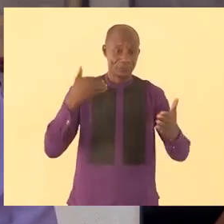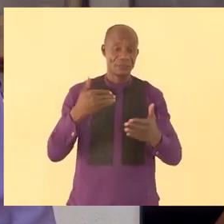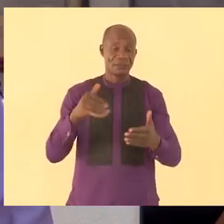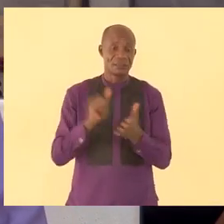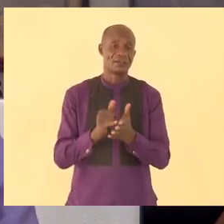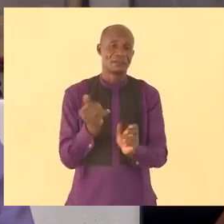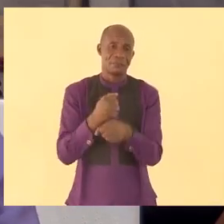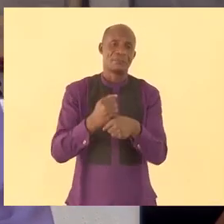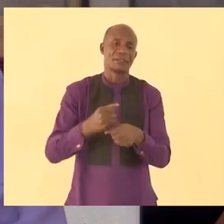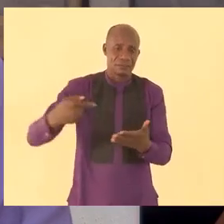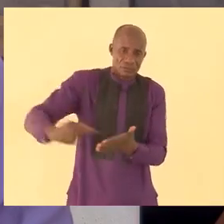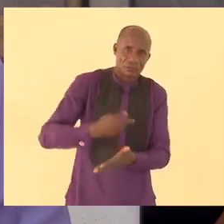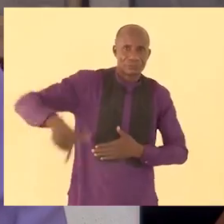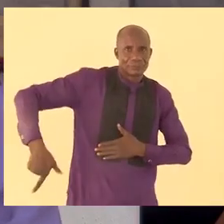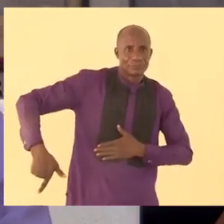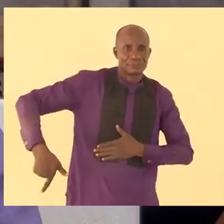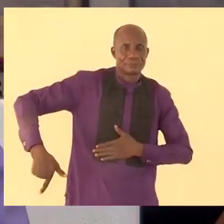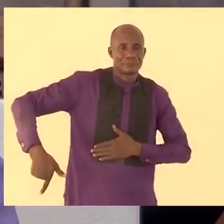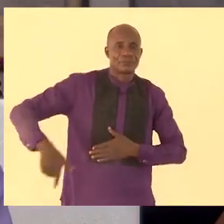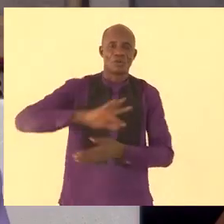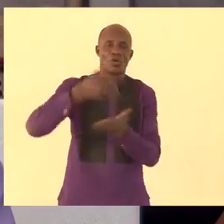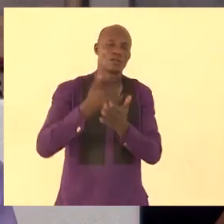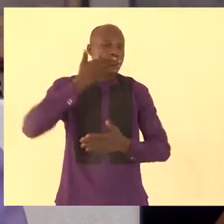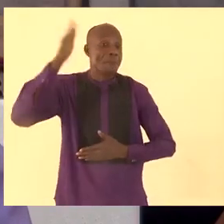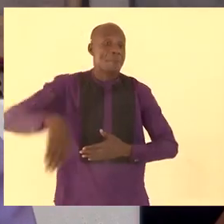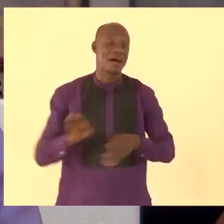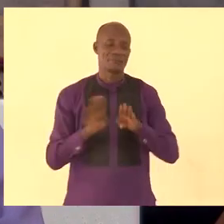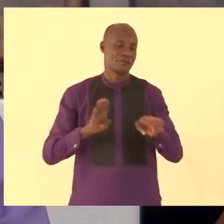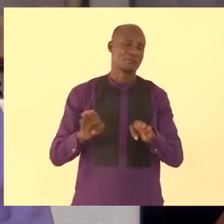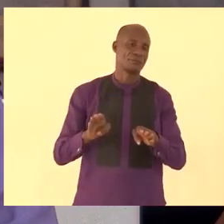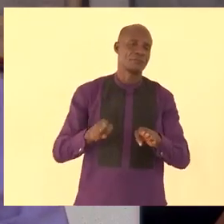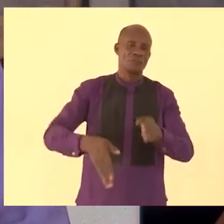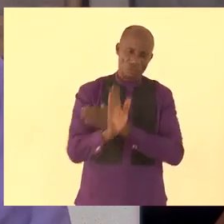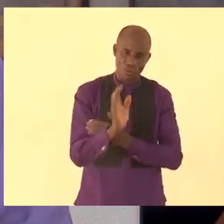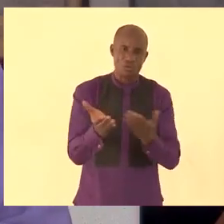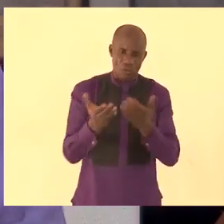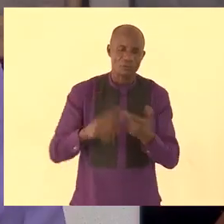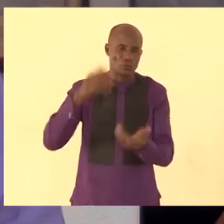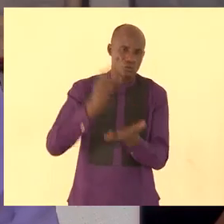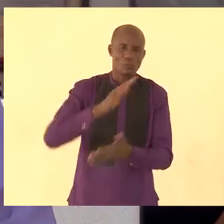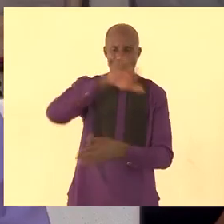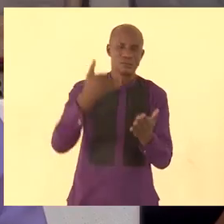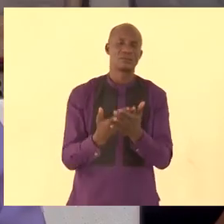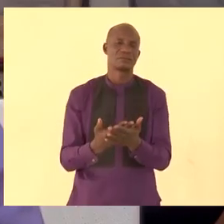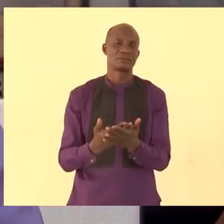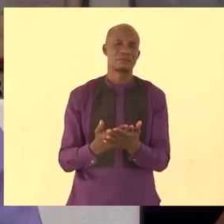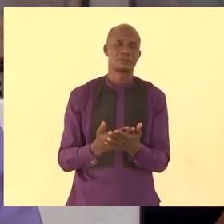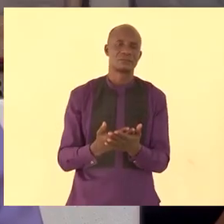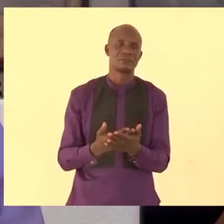plan. All the misbehavior that is going on is delaying God's plan. You think that God doesn't want to end all this nonsense